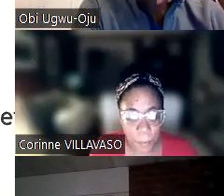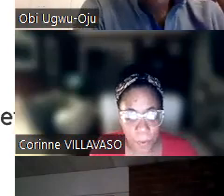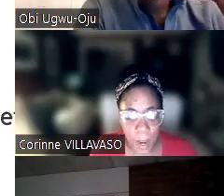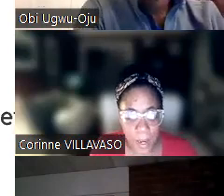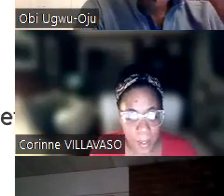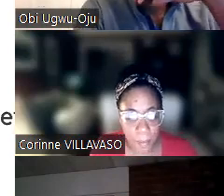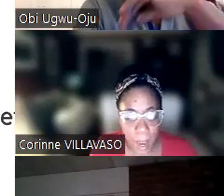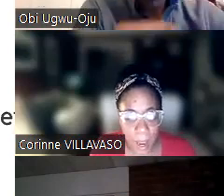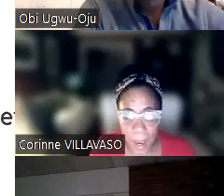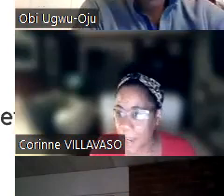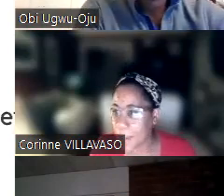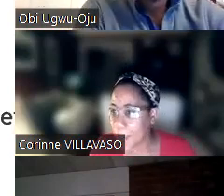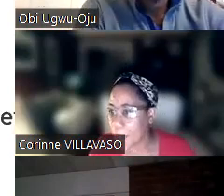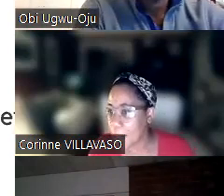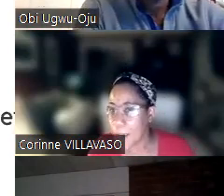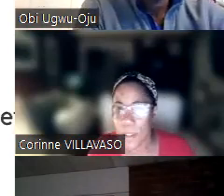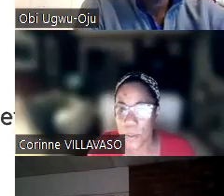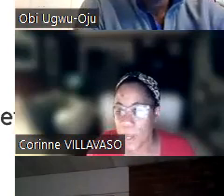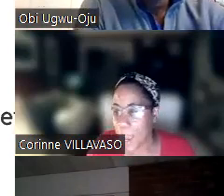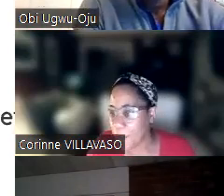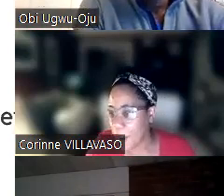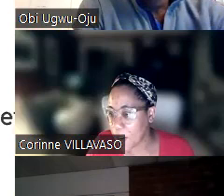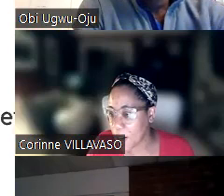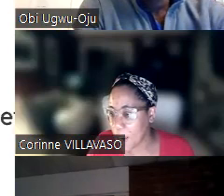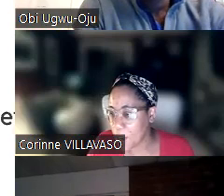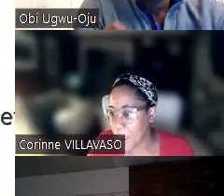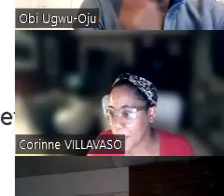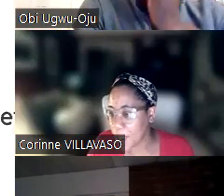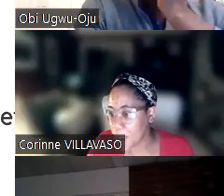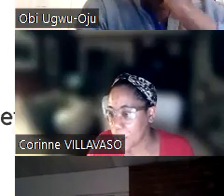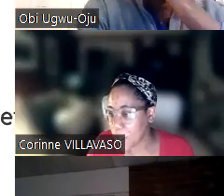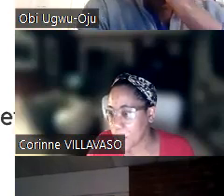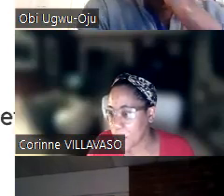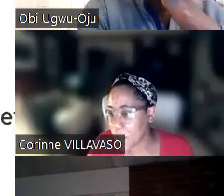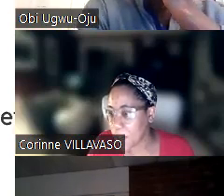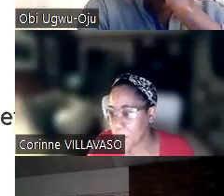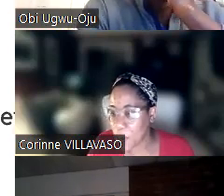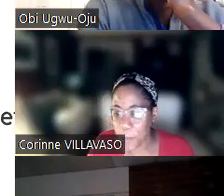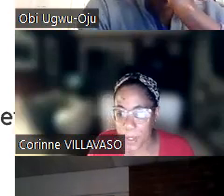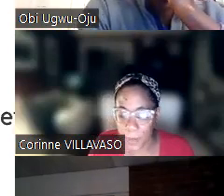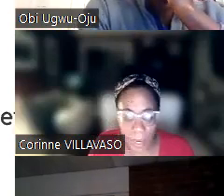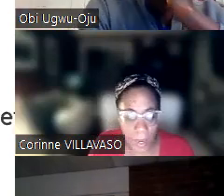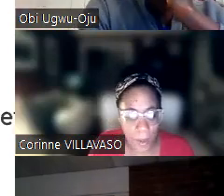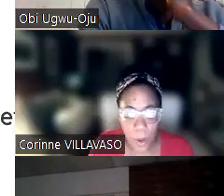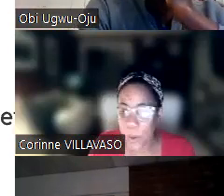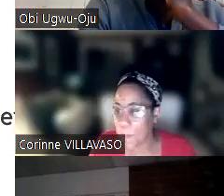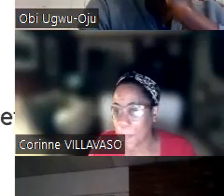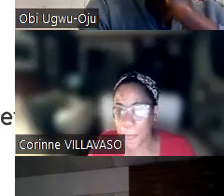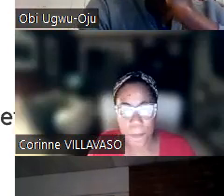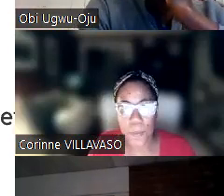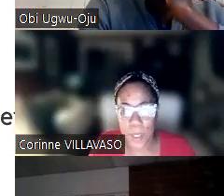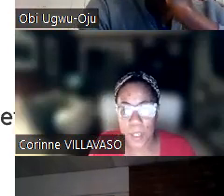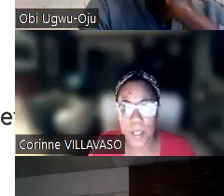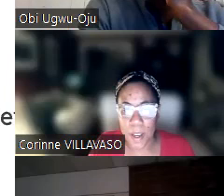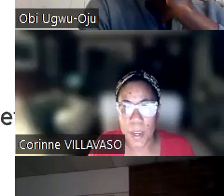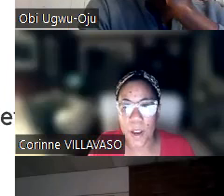being provided by, do we have our ASL interpreters here? Nope. Not quite yet, but they'll get here in